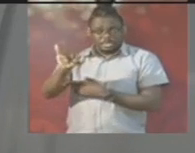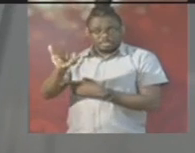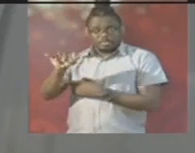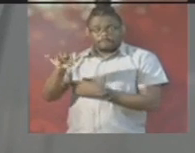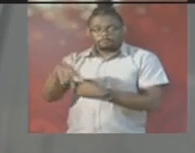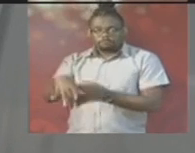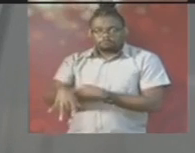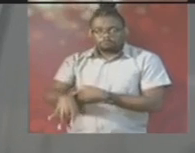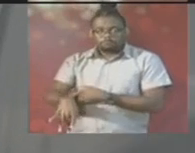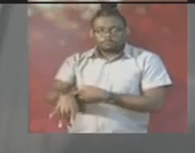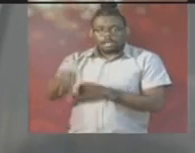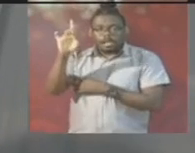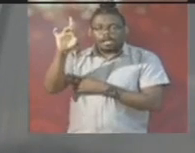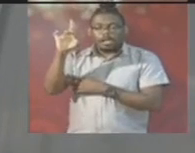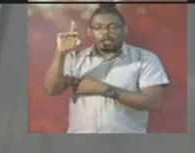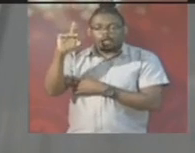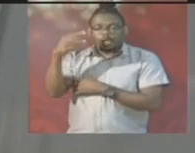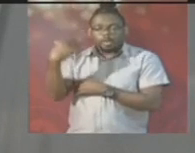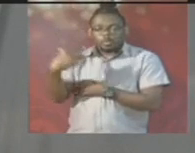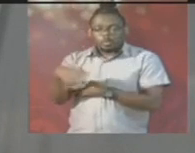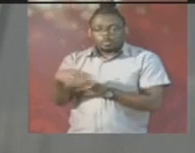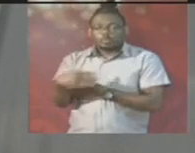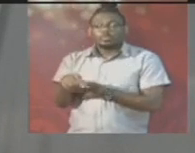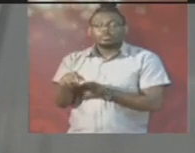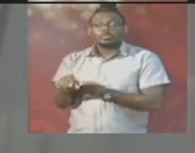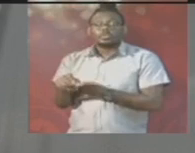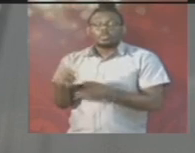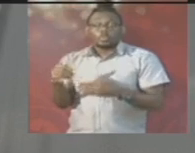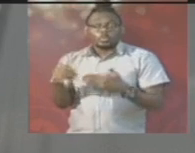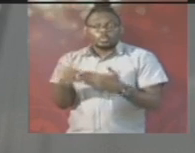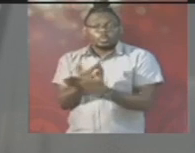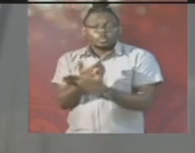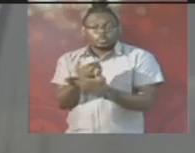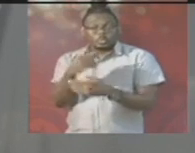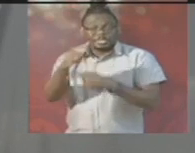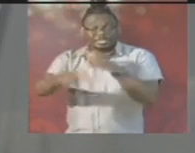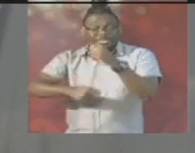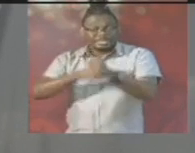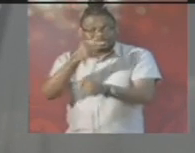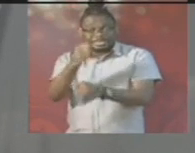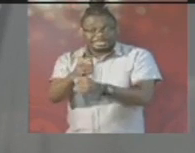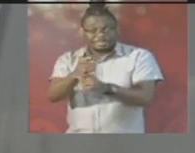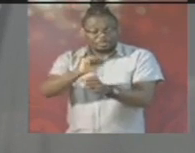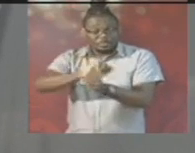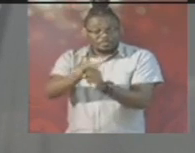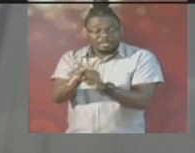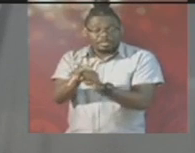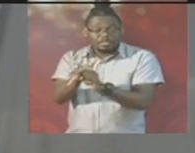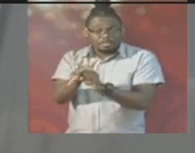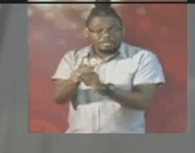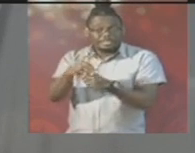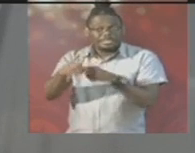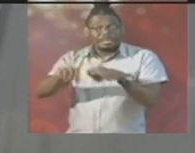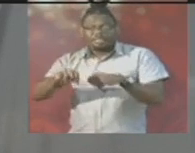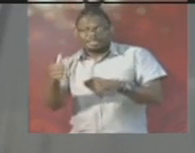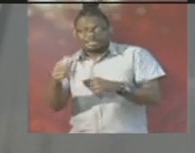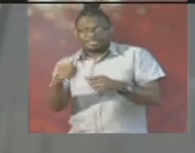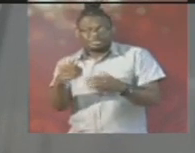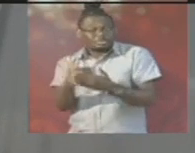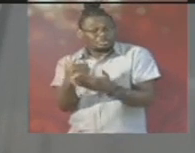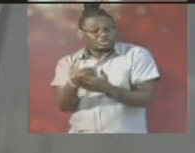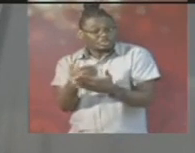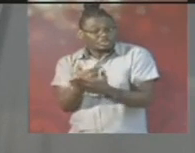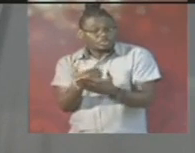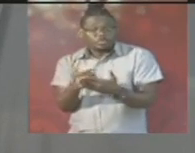presence of a particular SARS-CoV-2 variant of concern in a local sample received from the Ministry of